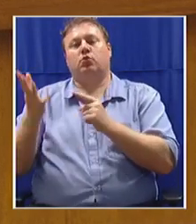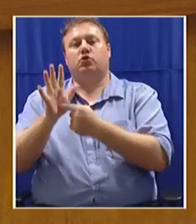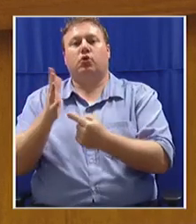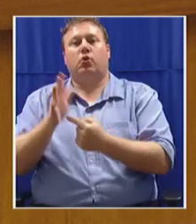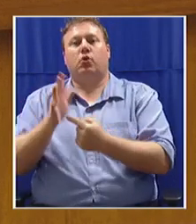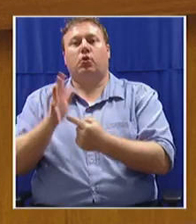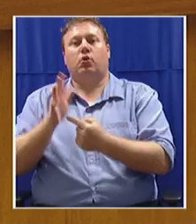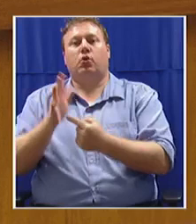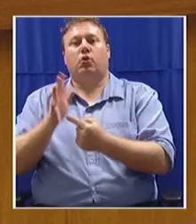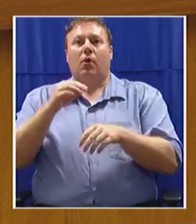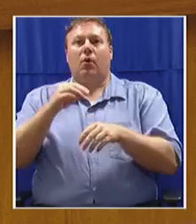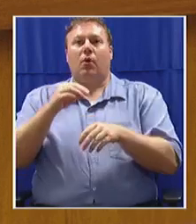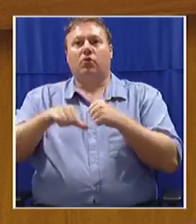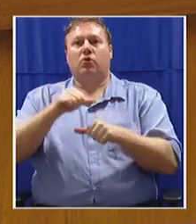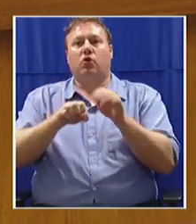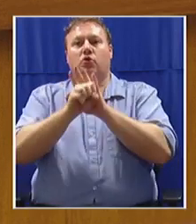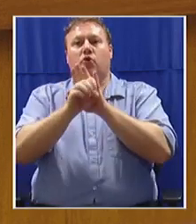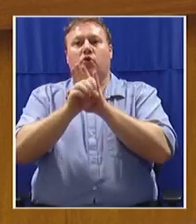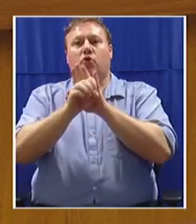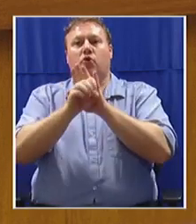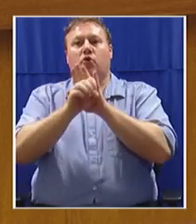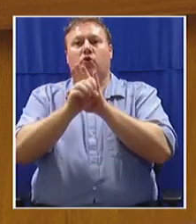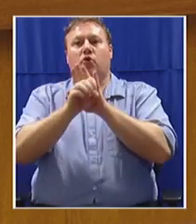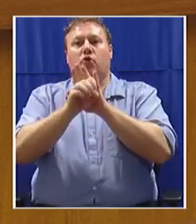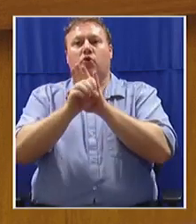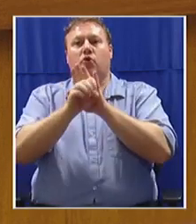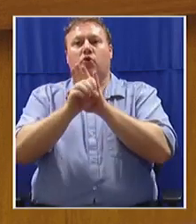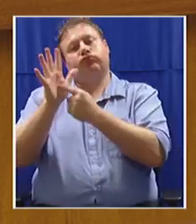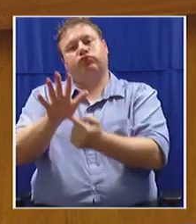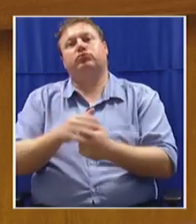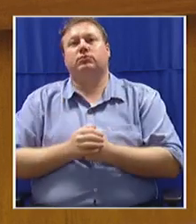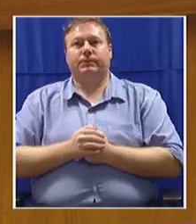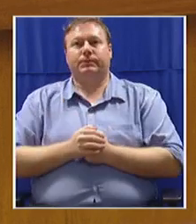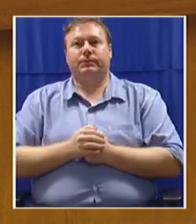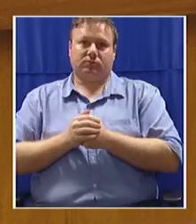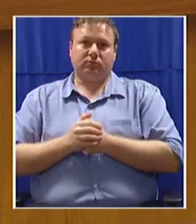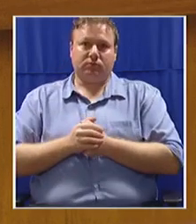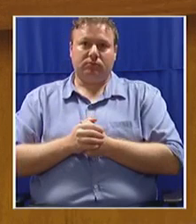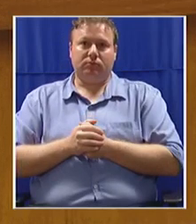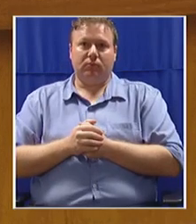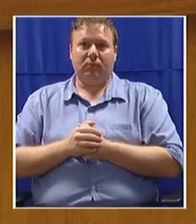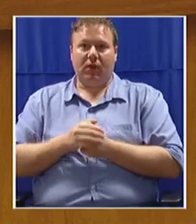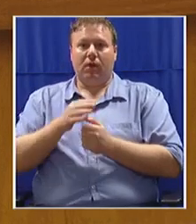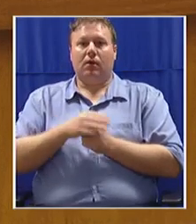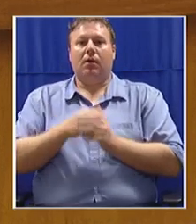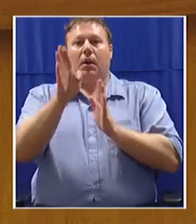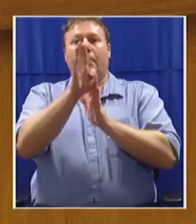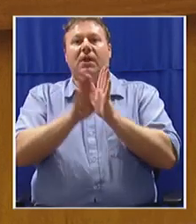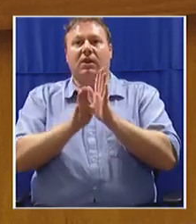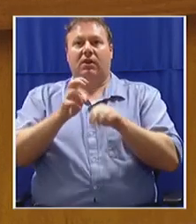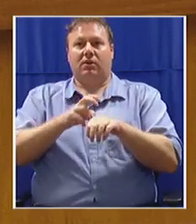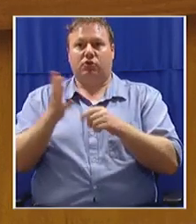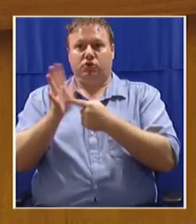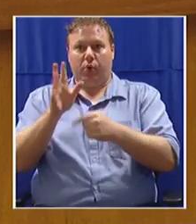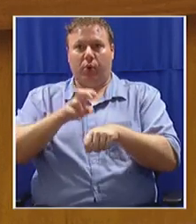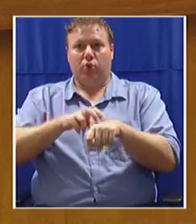media platforms on quarterly basis. Furthermore, the bill requires that the records be updated